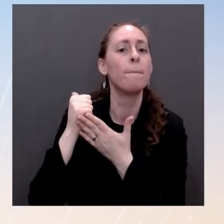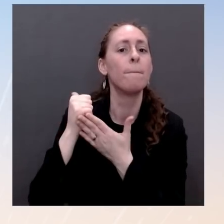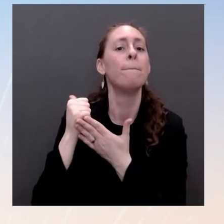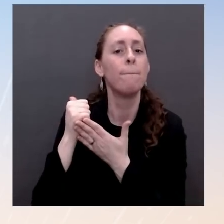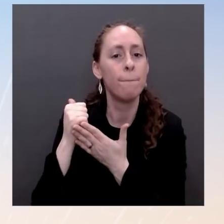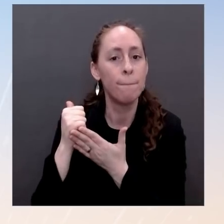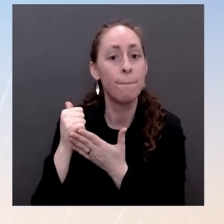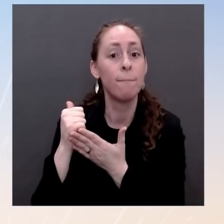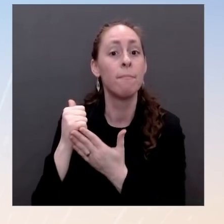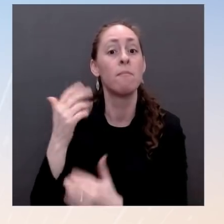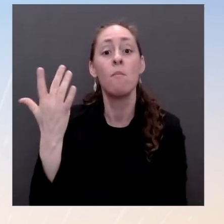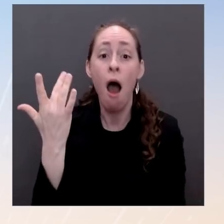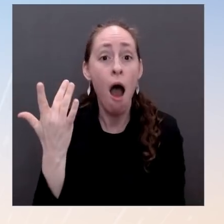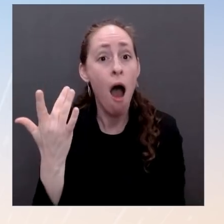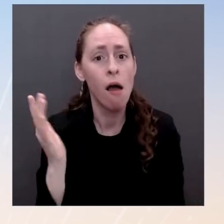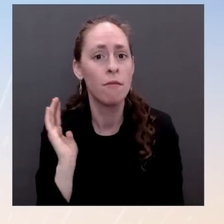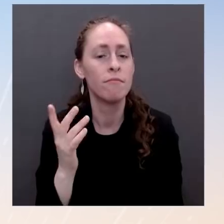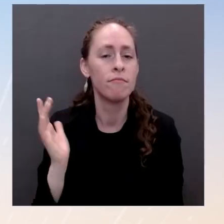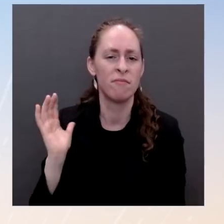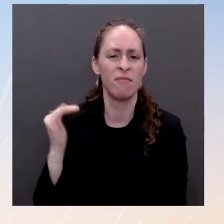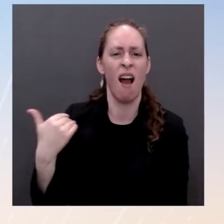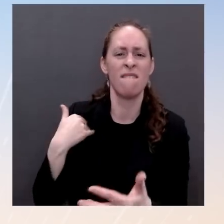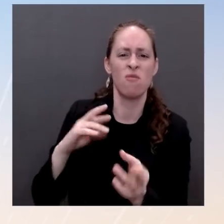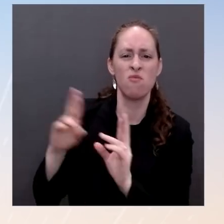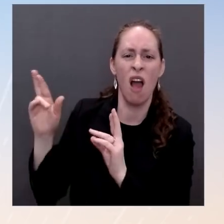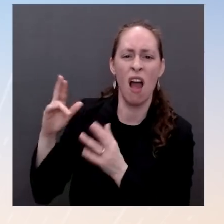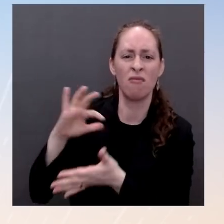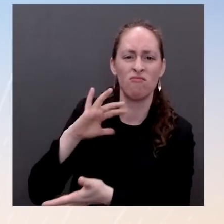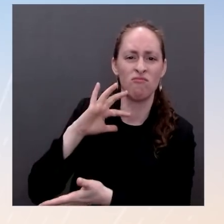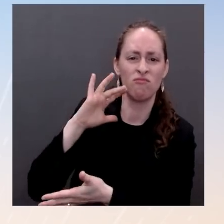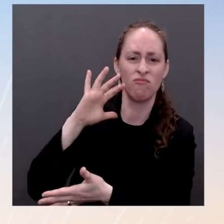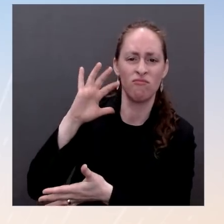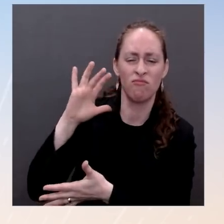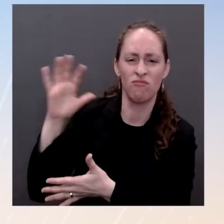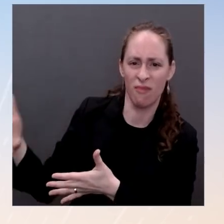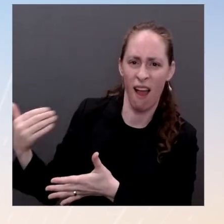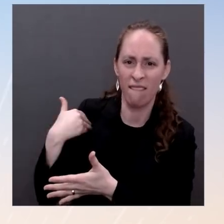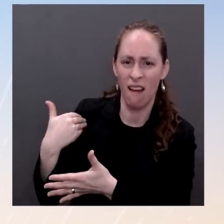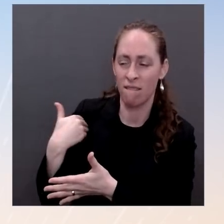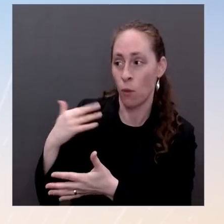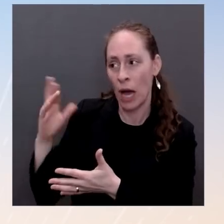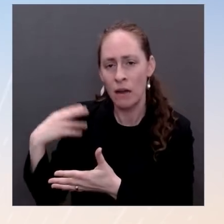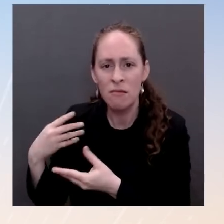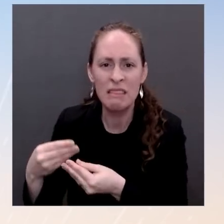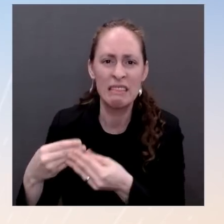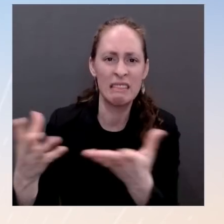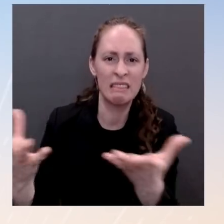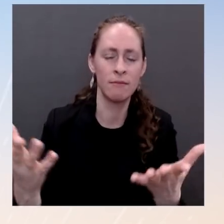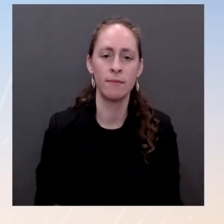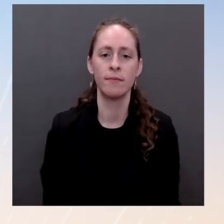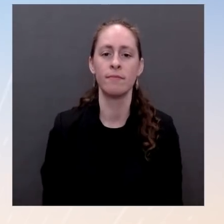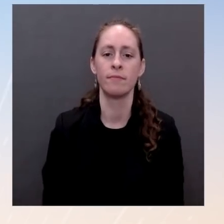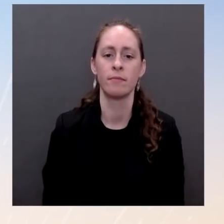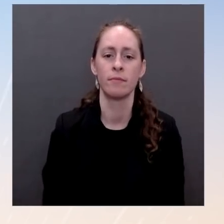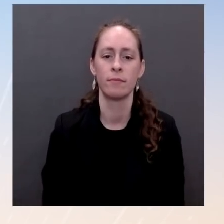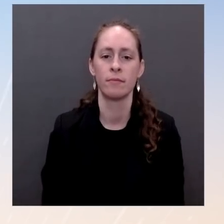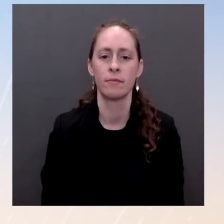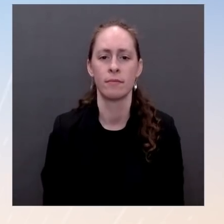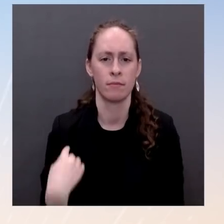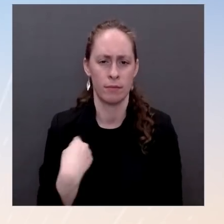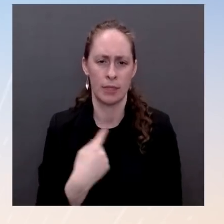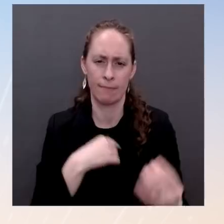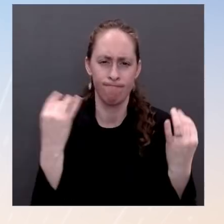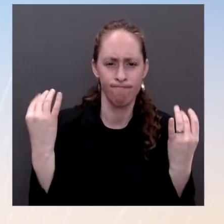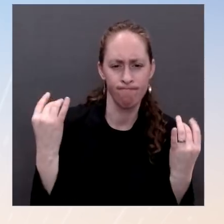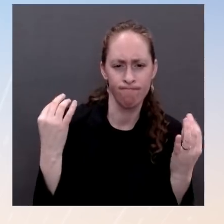that he is open to all options are on the table to help bring down the price of gasoline. But he wasn't making a market assessment. He was just making clear